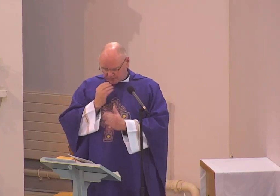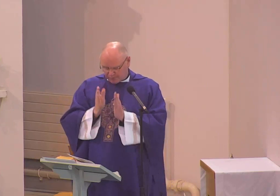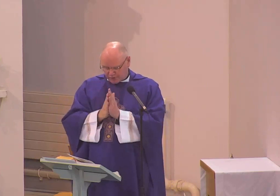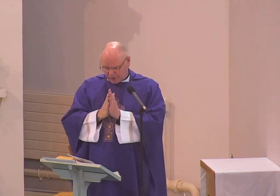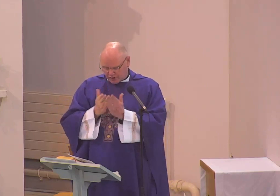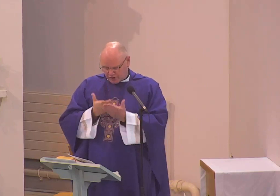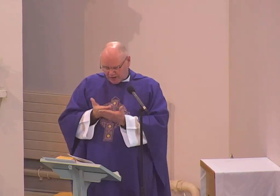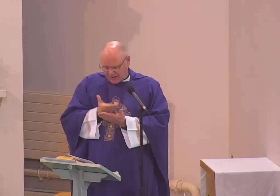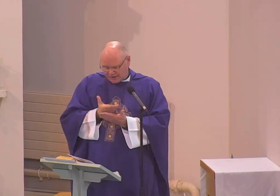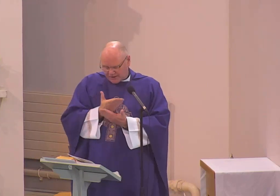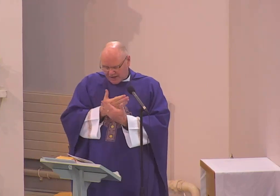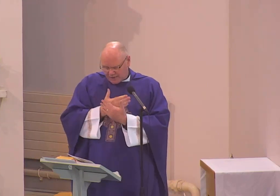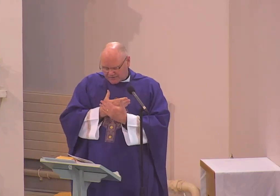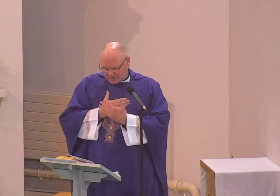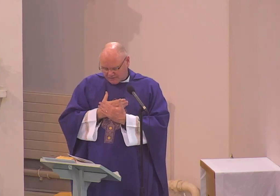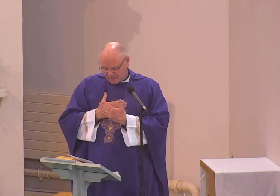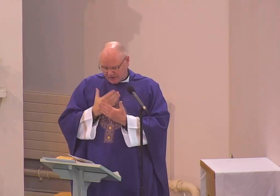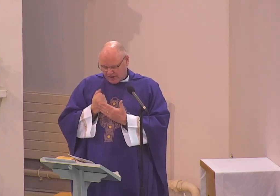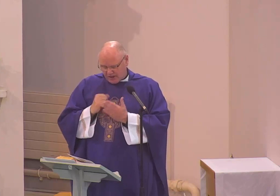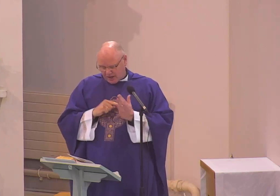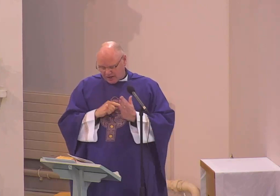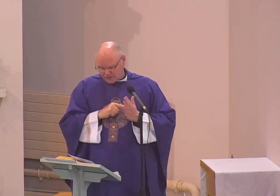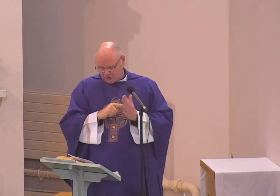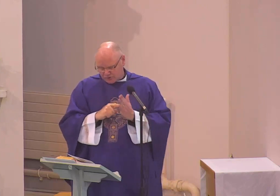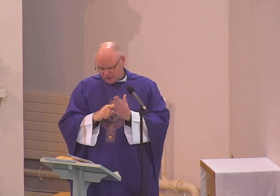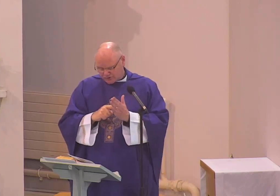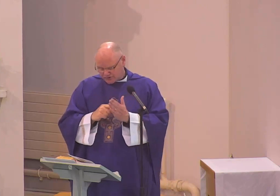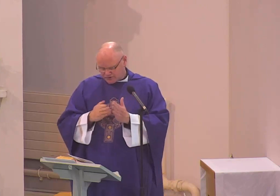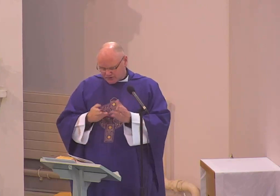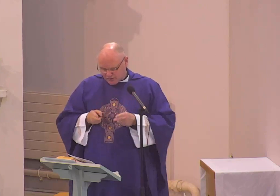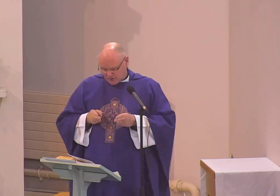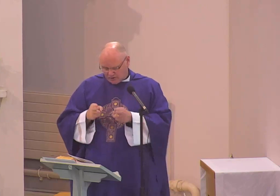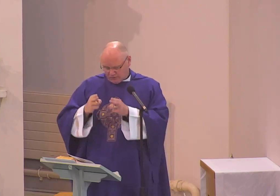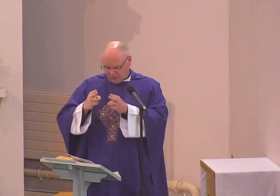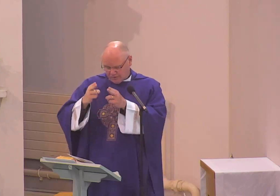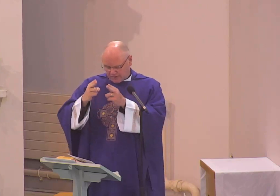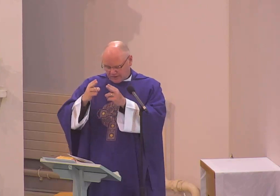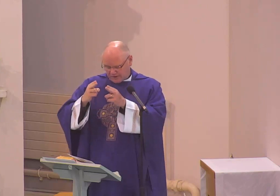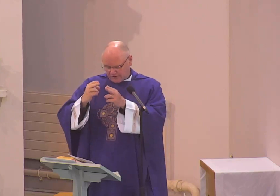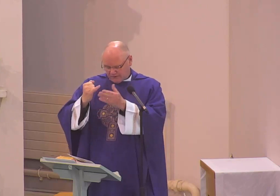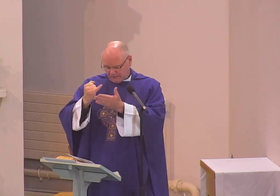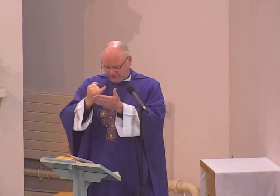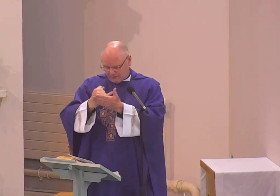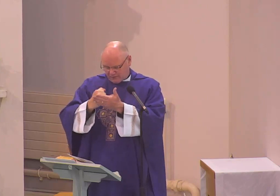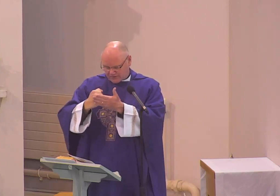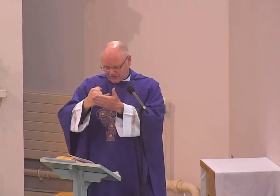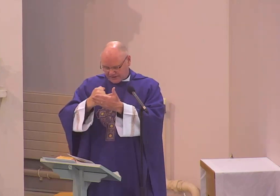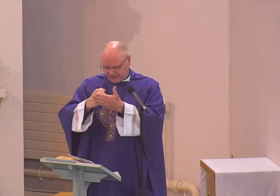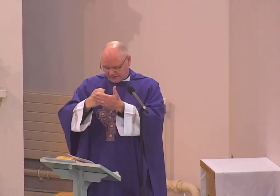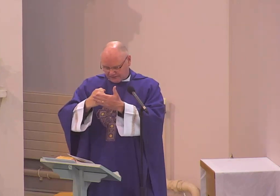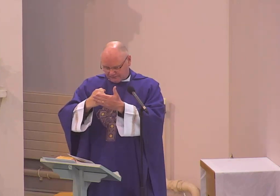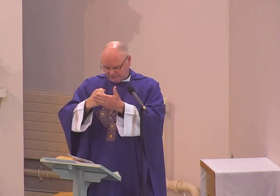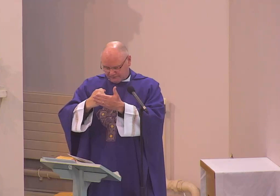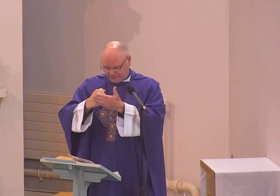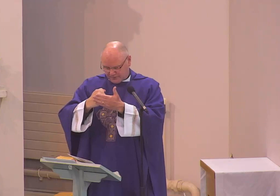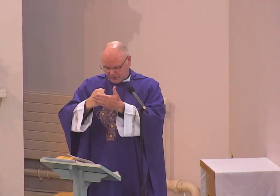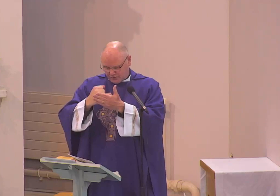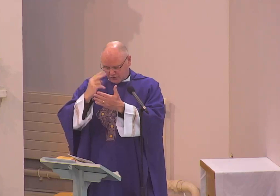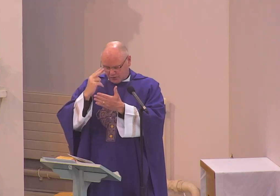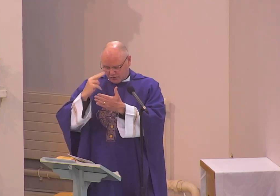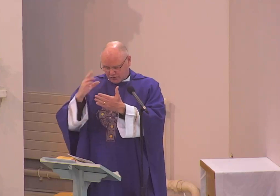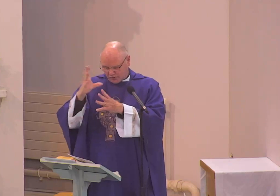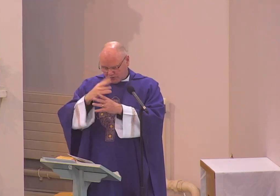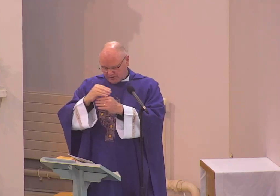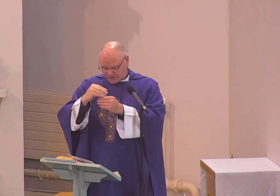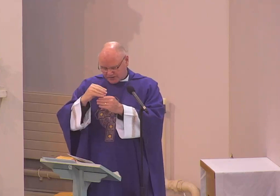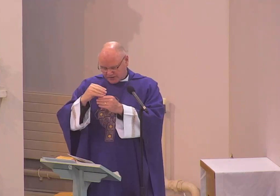fasting, prayer, and almsgiving have shown us a remedy for sin,